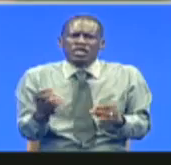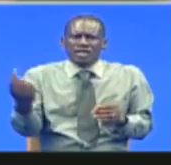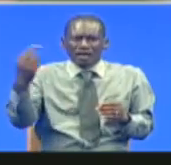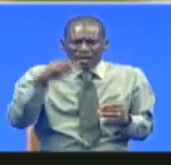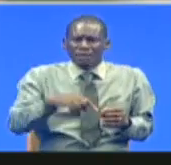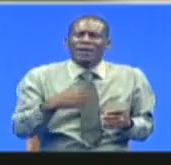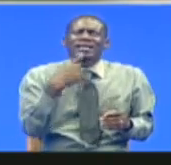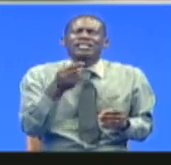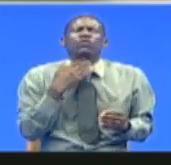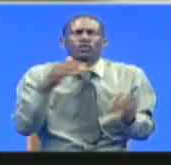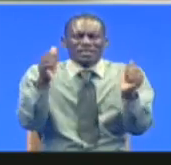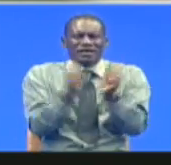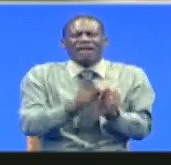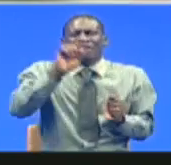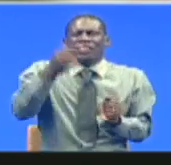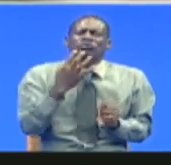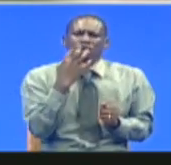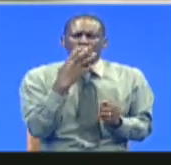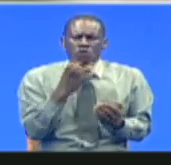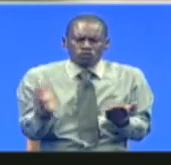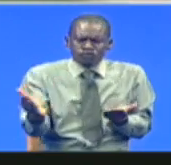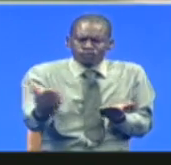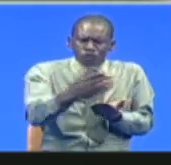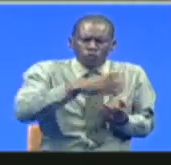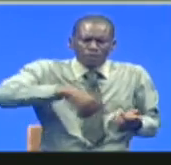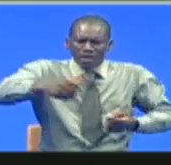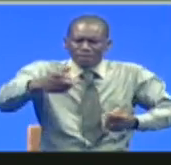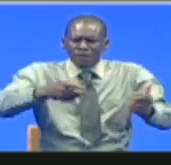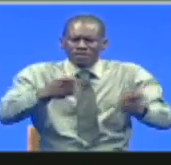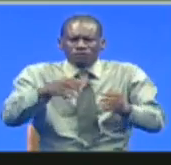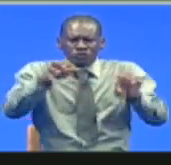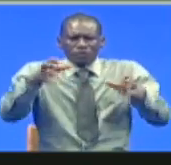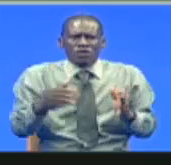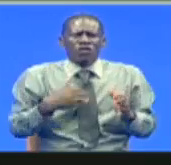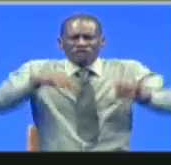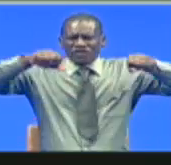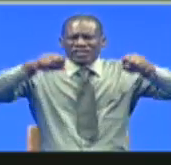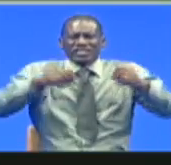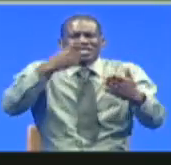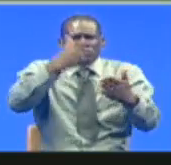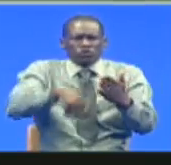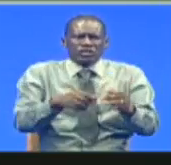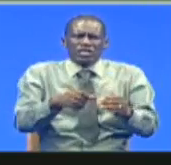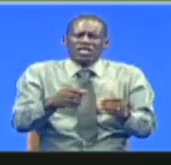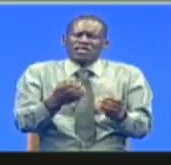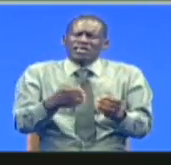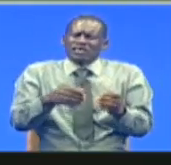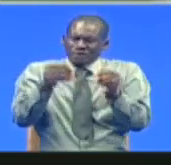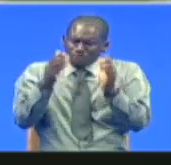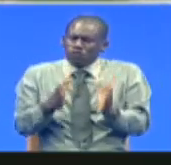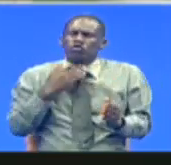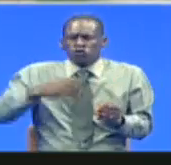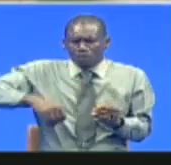ya maembe yote inakusanywa kutoka inanuliwa kutoka kwa maembe tumesikizana bei, kwa hivyo yeye tu ni kuja kupata